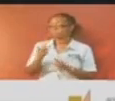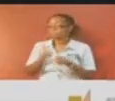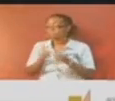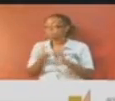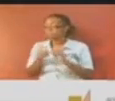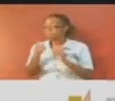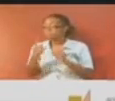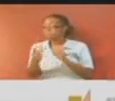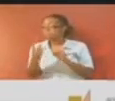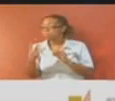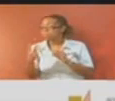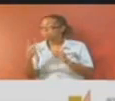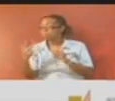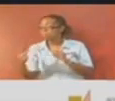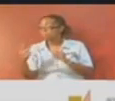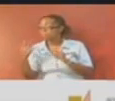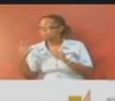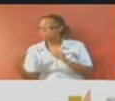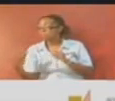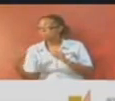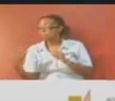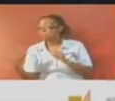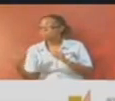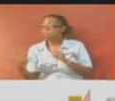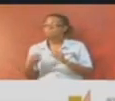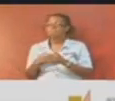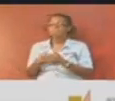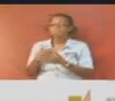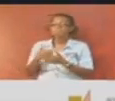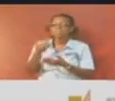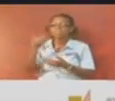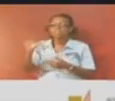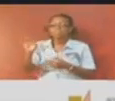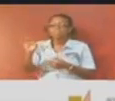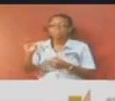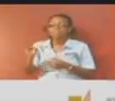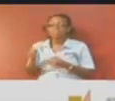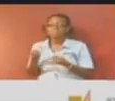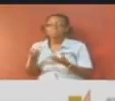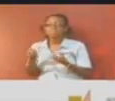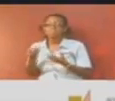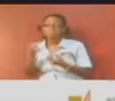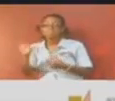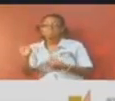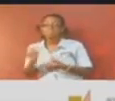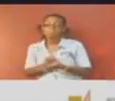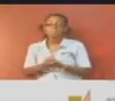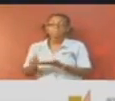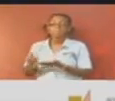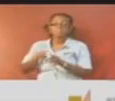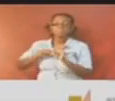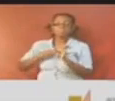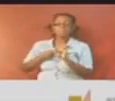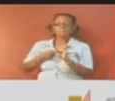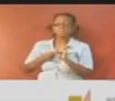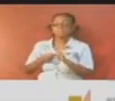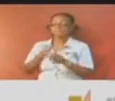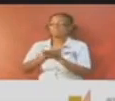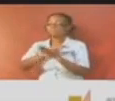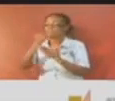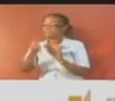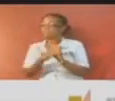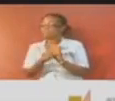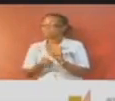to 19 for the year 2021, those were the weeks that began in January and moved all the way through to our current week. We're currently in